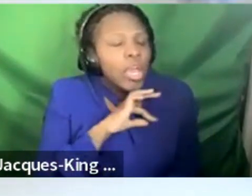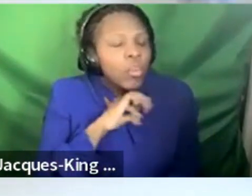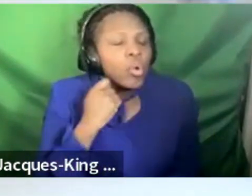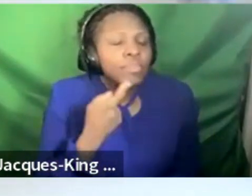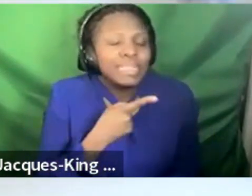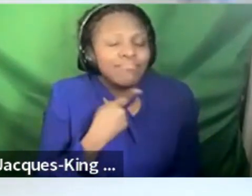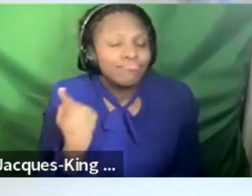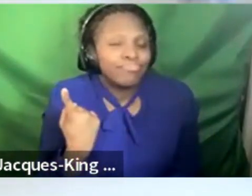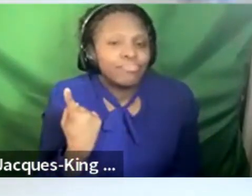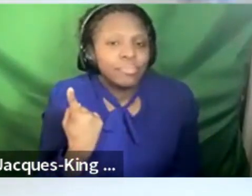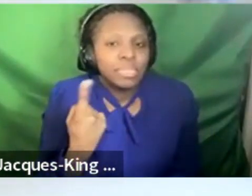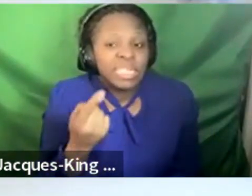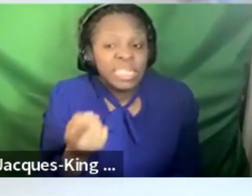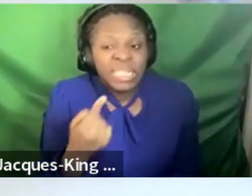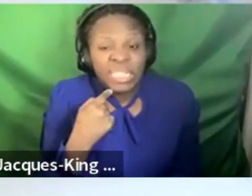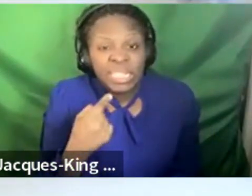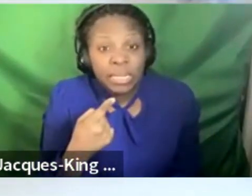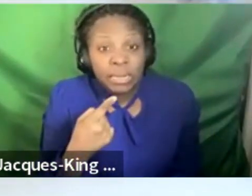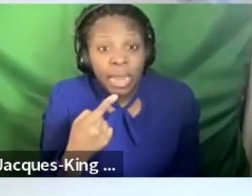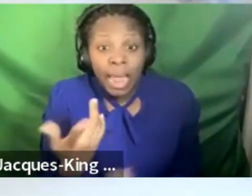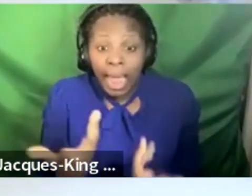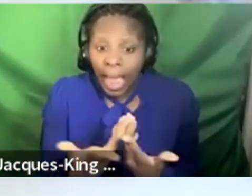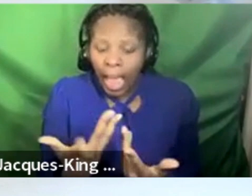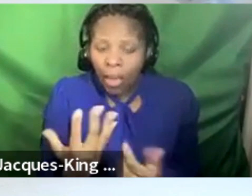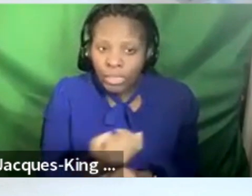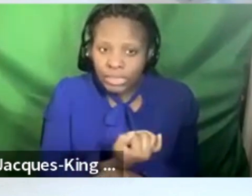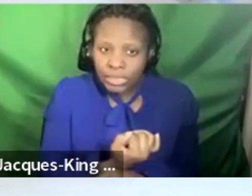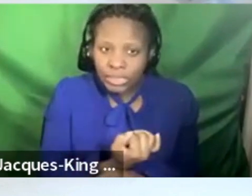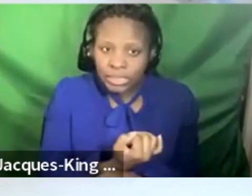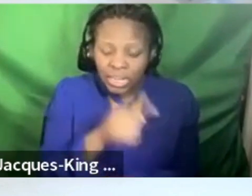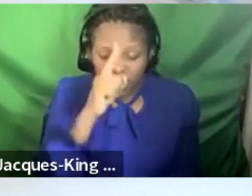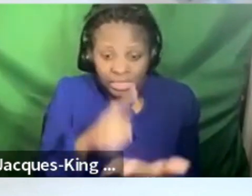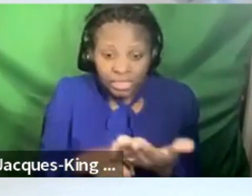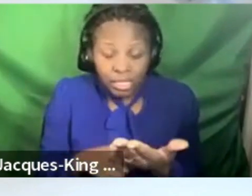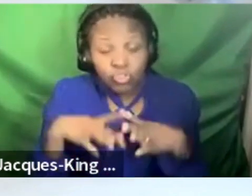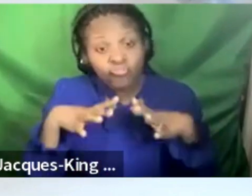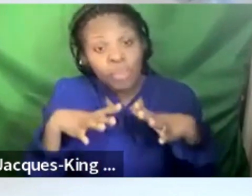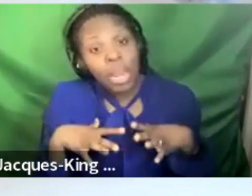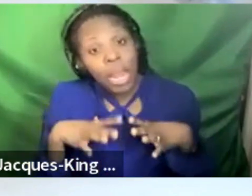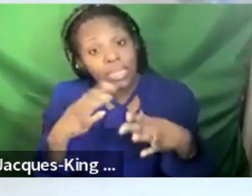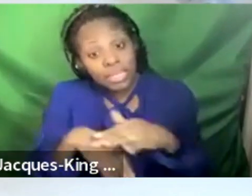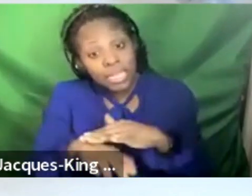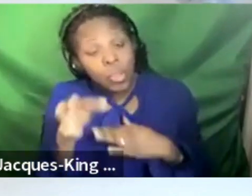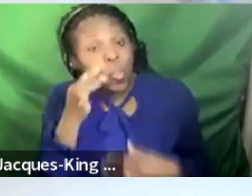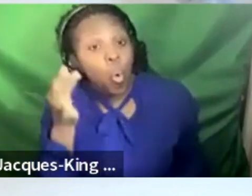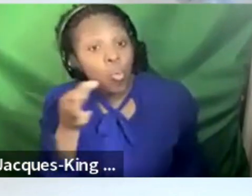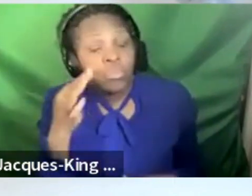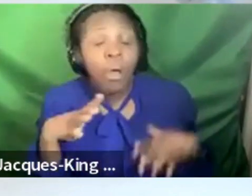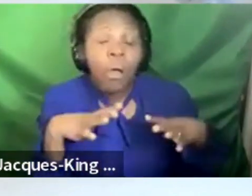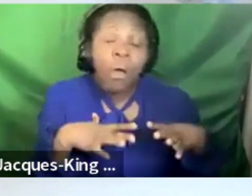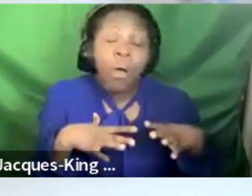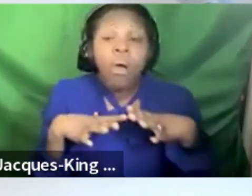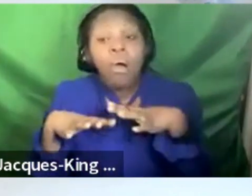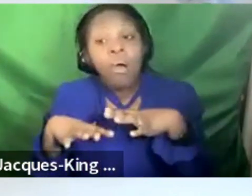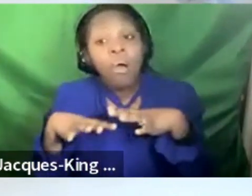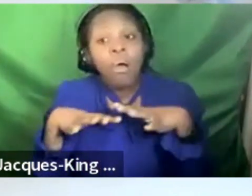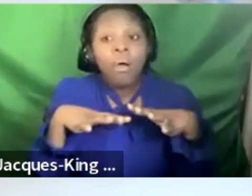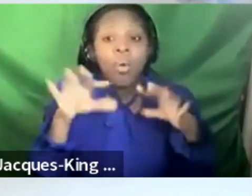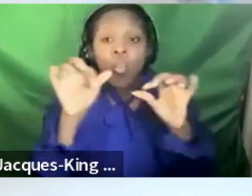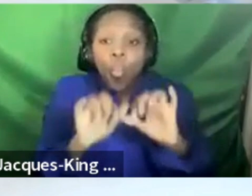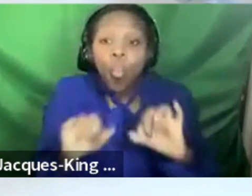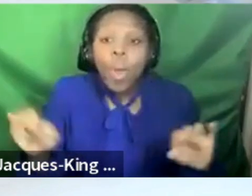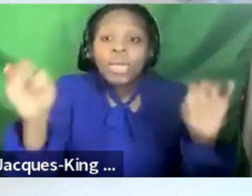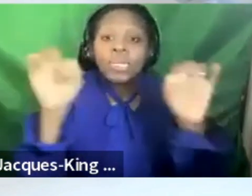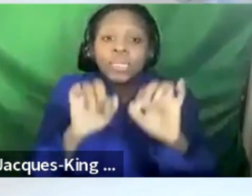everyone said, there's absolutely no way this person's going to be alive. And he said, how I did it was I decided to relax in